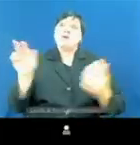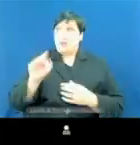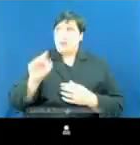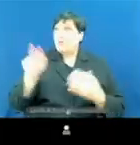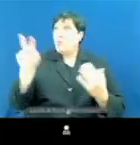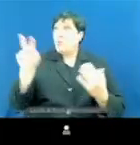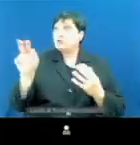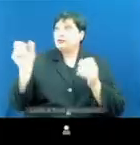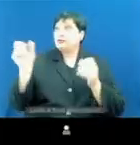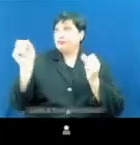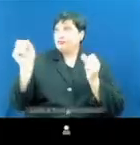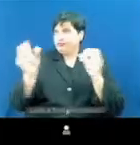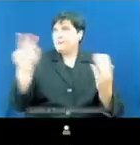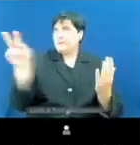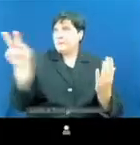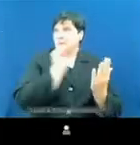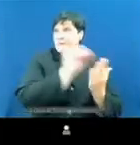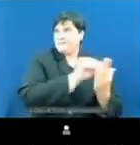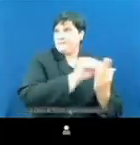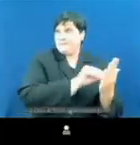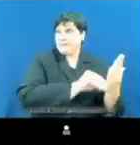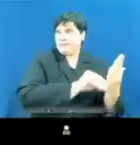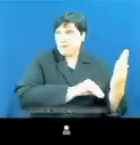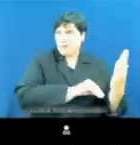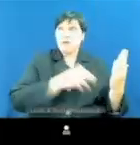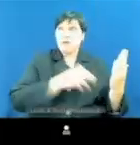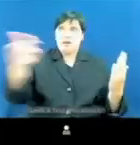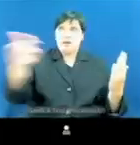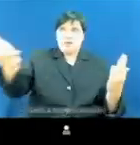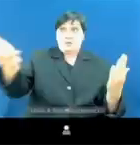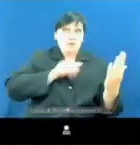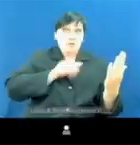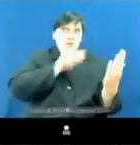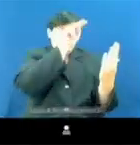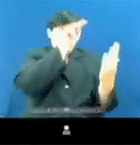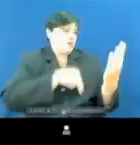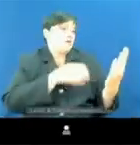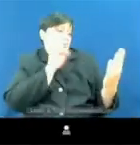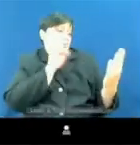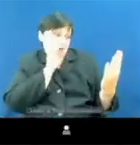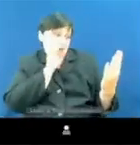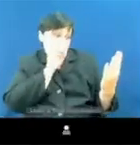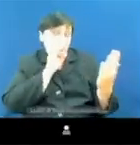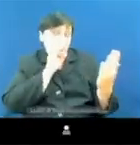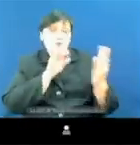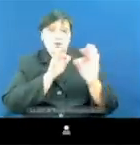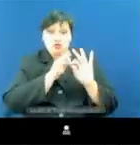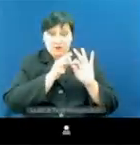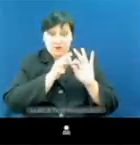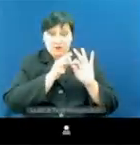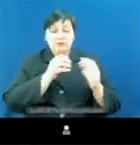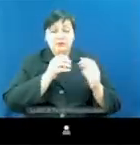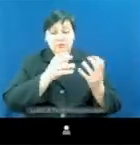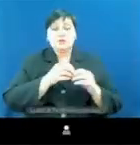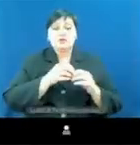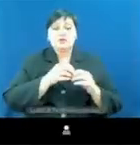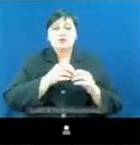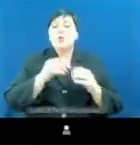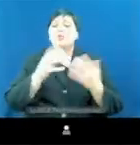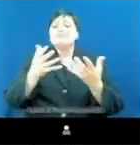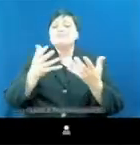interpreting. So in consecutive interpreting, there will be a period of your source language